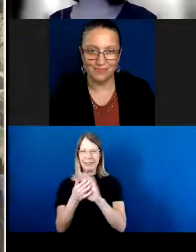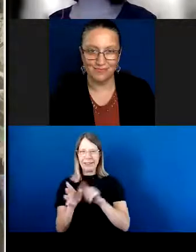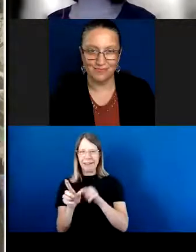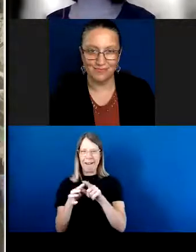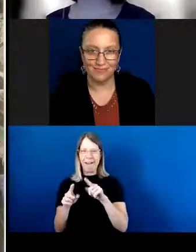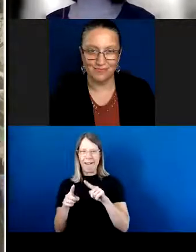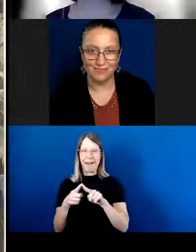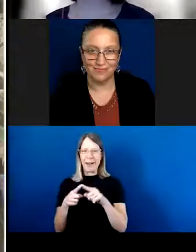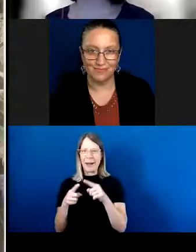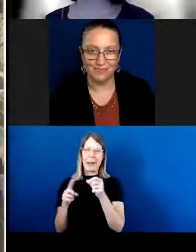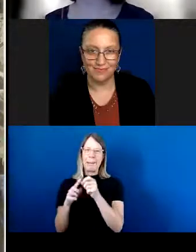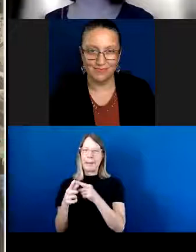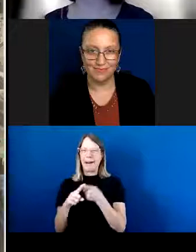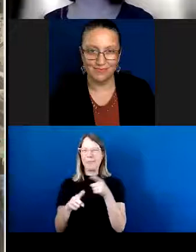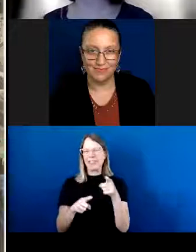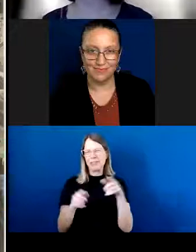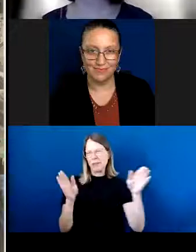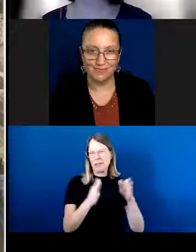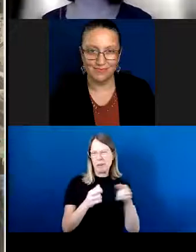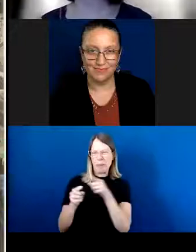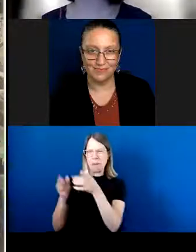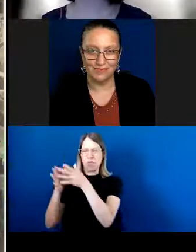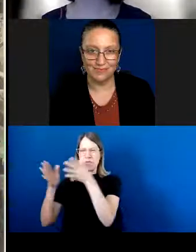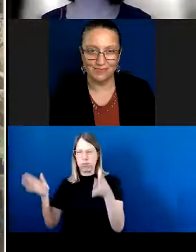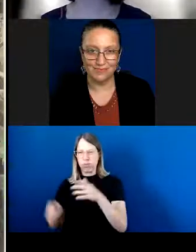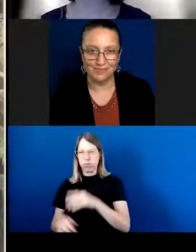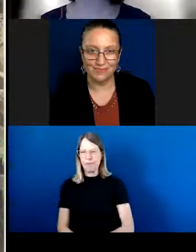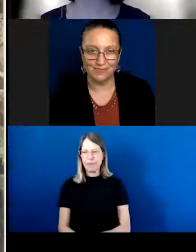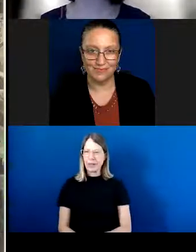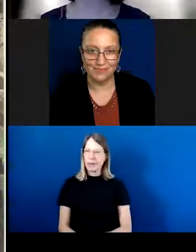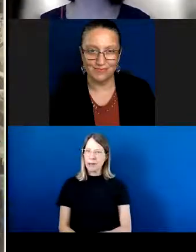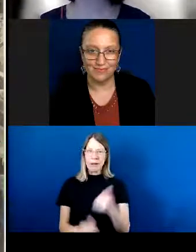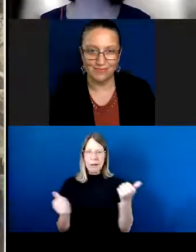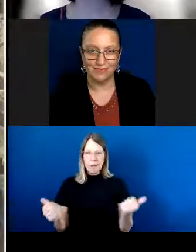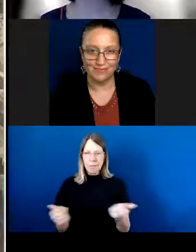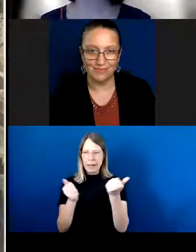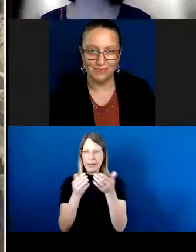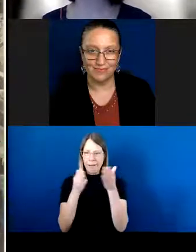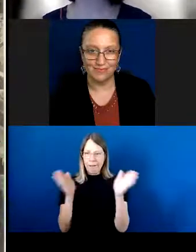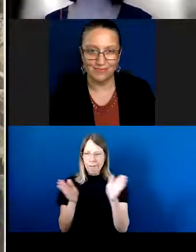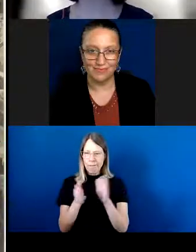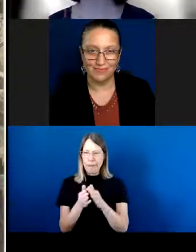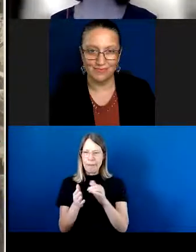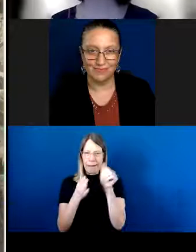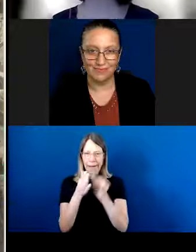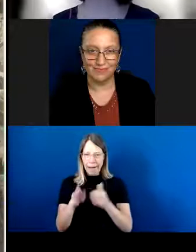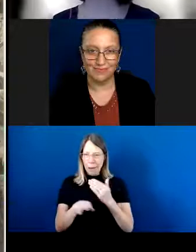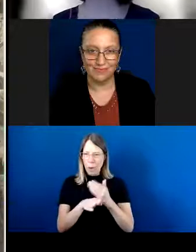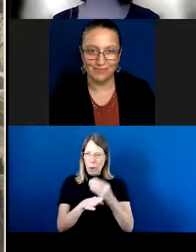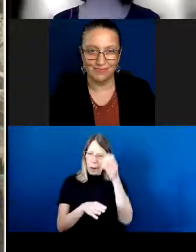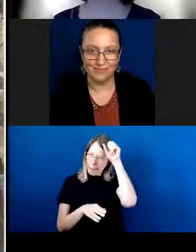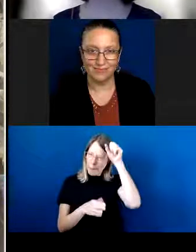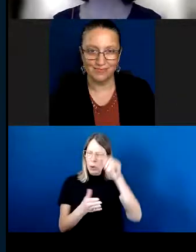One of my favourite things about Hyde Park is the diverse range of public artworks and memorials it contains, some of which I would like to share with you now.